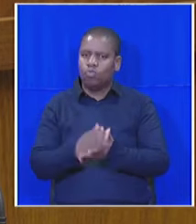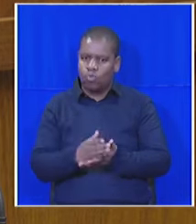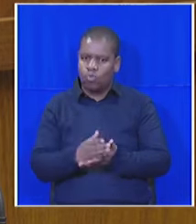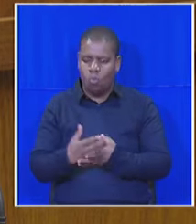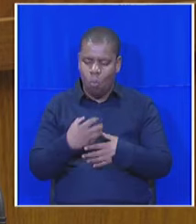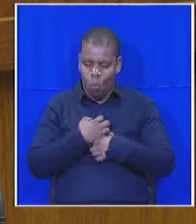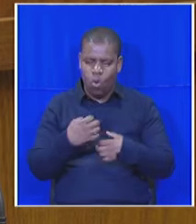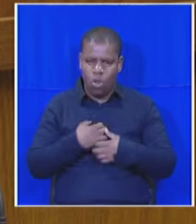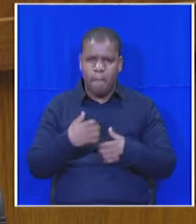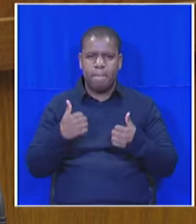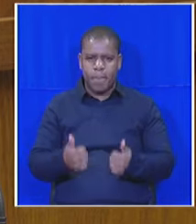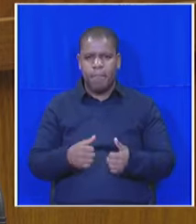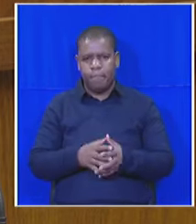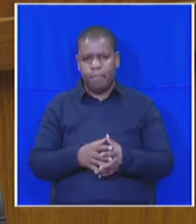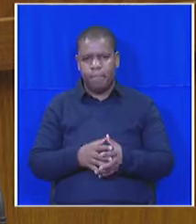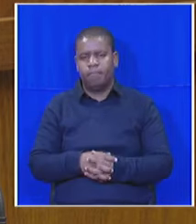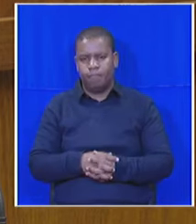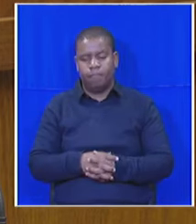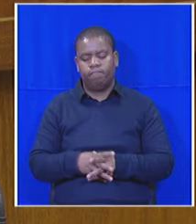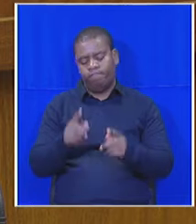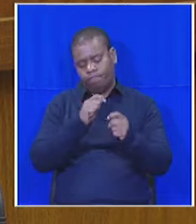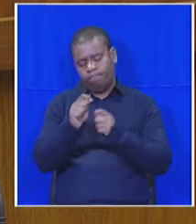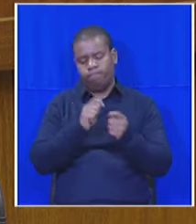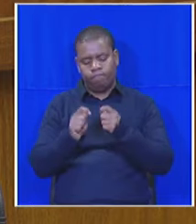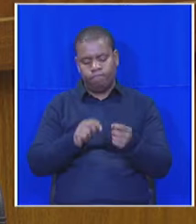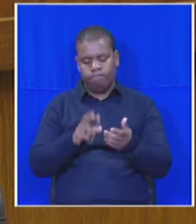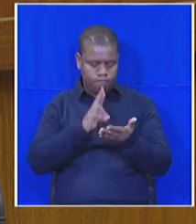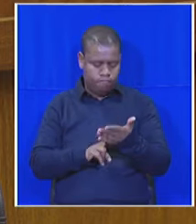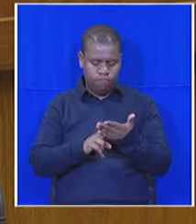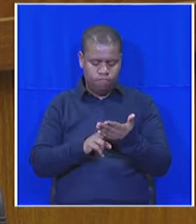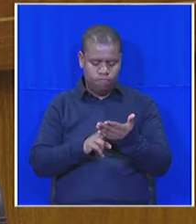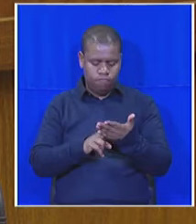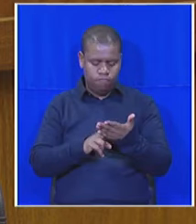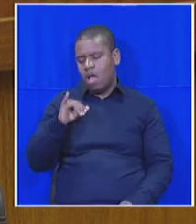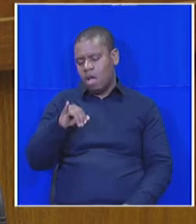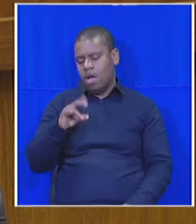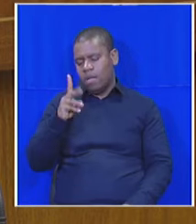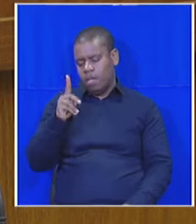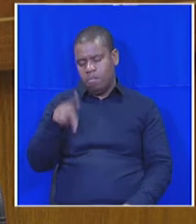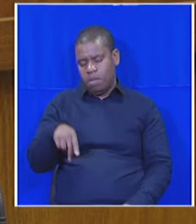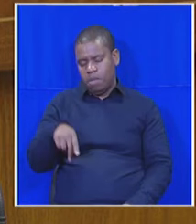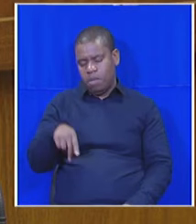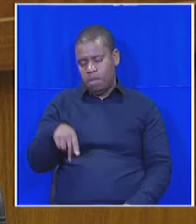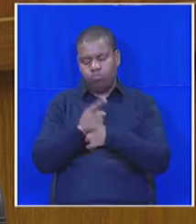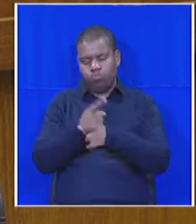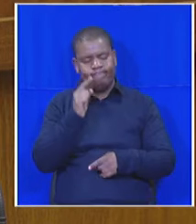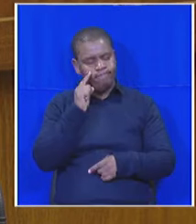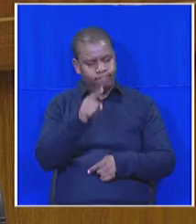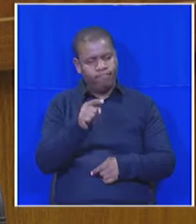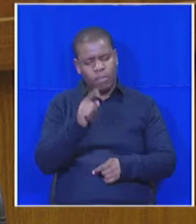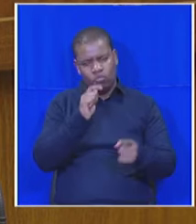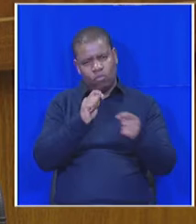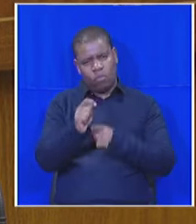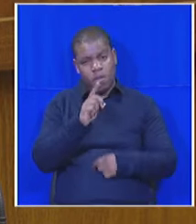ownership of government precincts. Transformation report of the CIDB points in one direction, that is there's very little